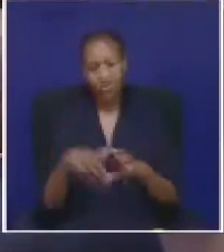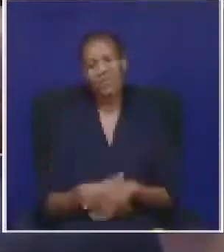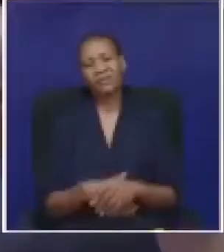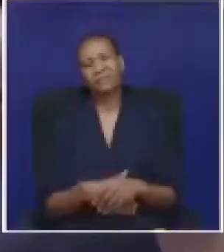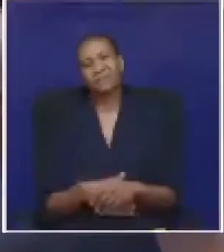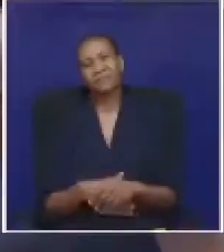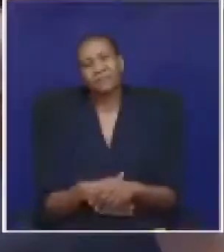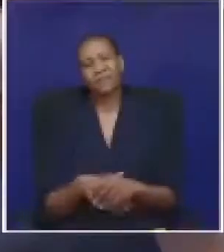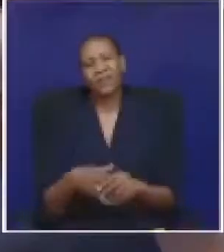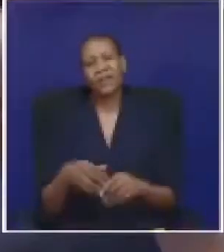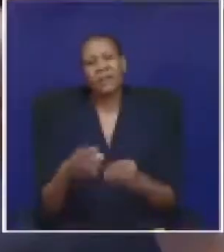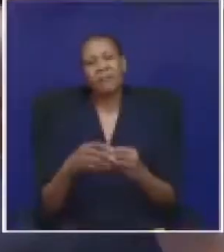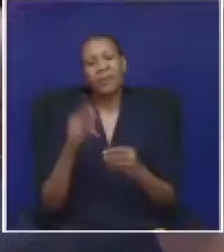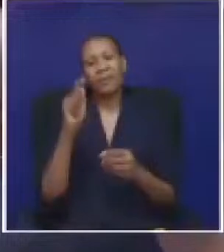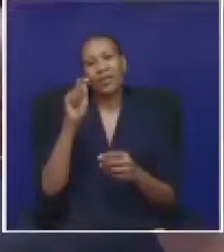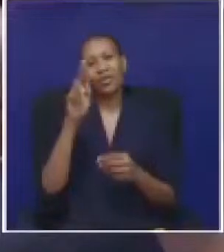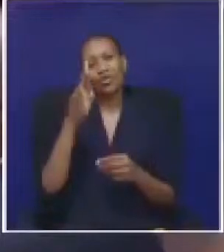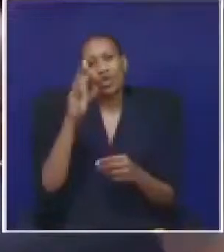Honorable R.A. Trolley.